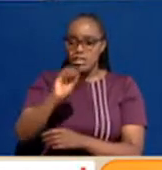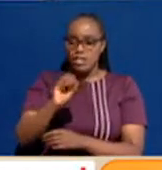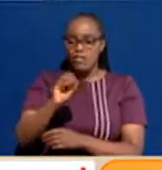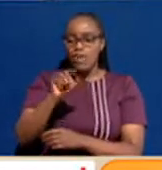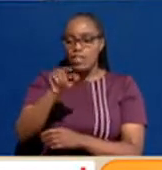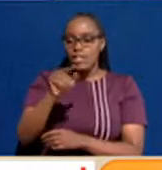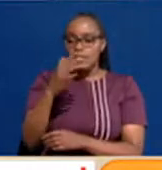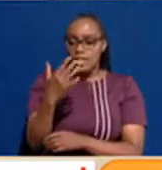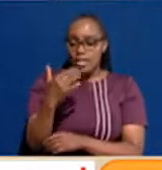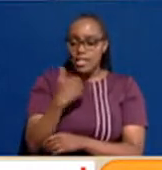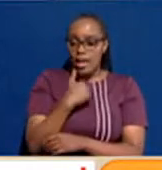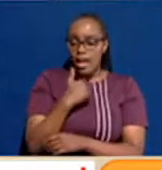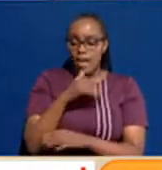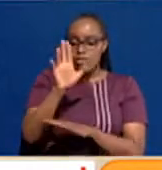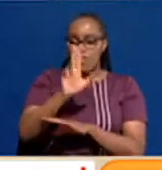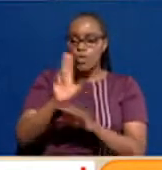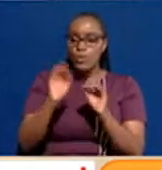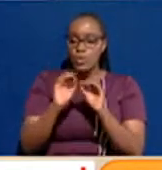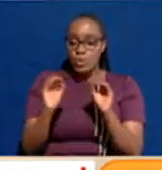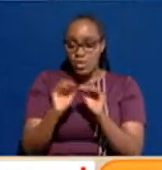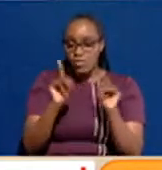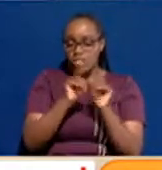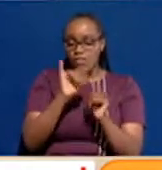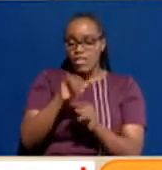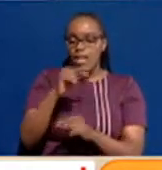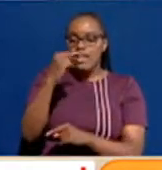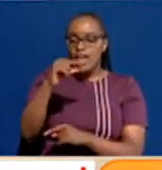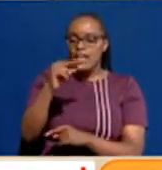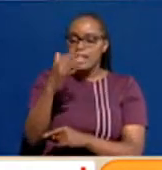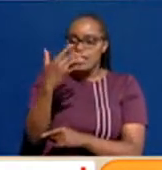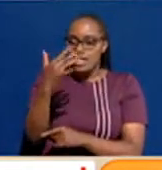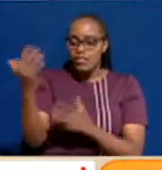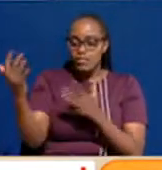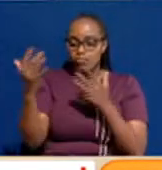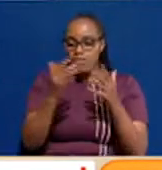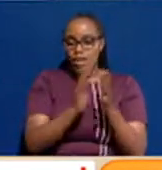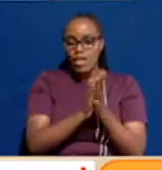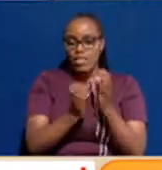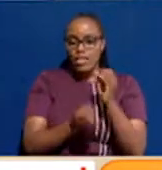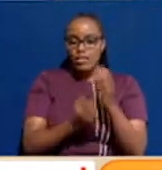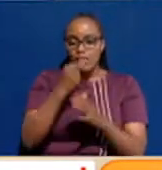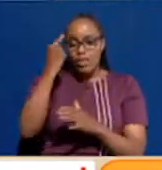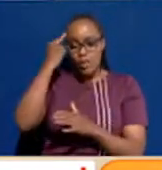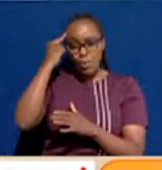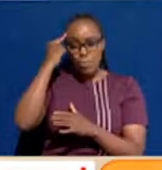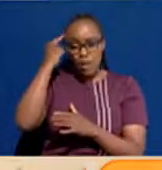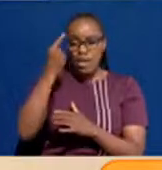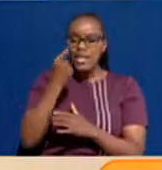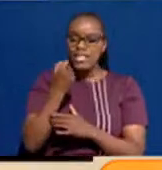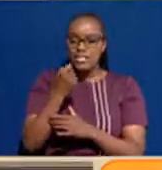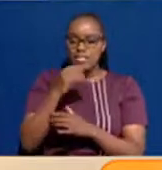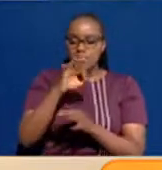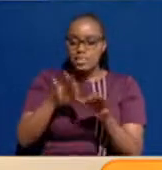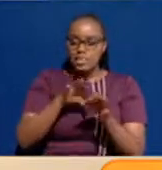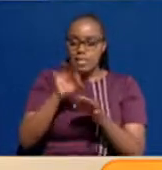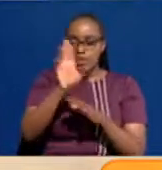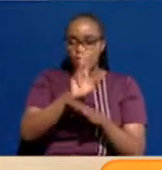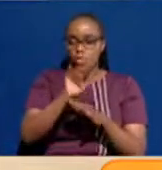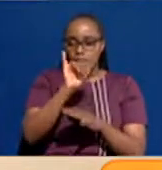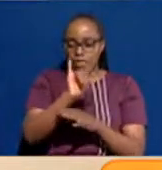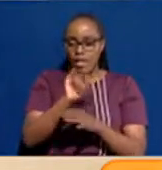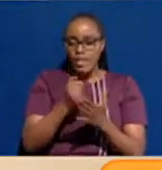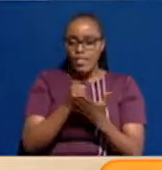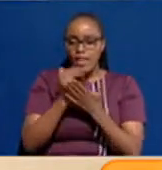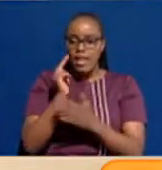is sourced from locals, and so in as far as that green leaf comes to our factory and we produce this for black tea and we use solar to produce that black tea, it helps